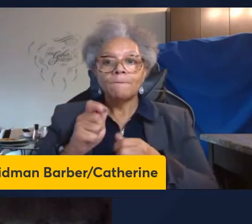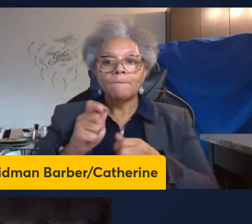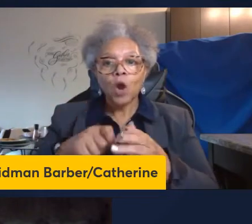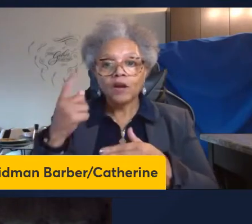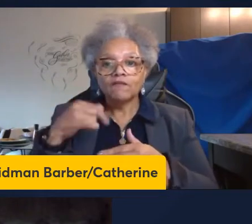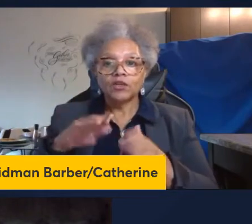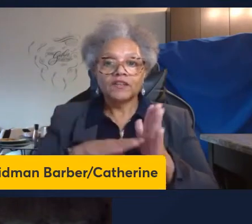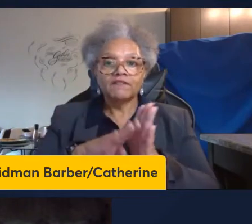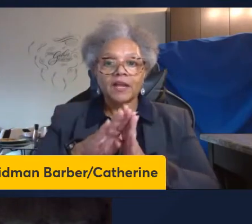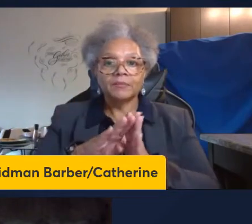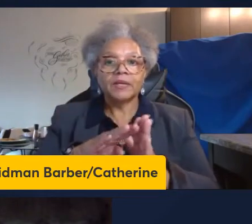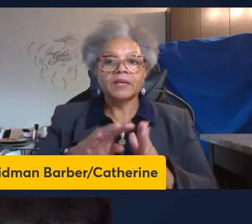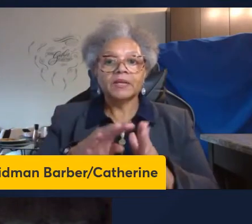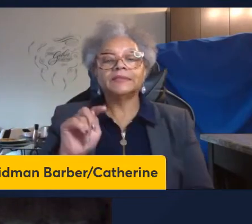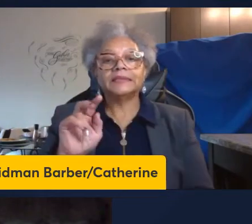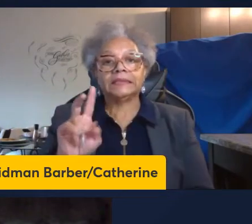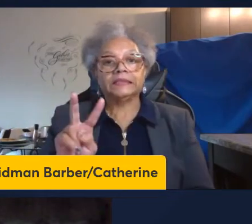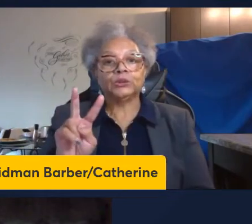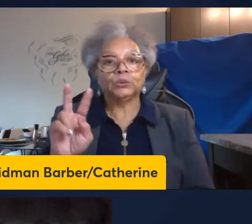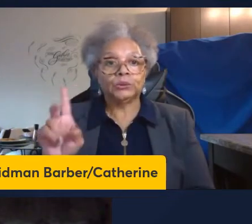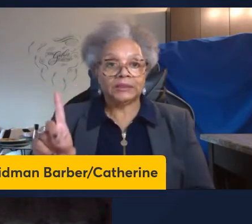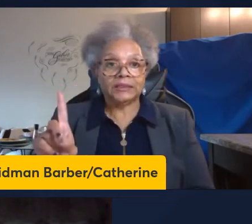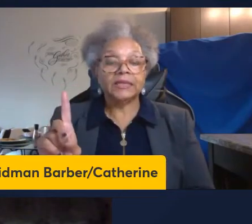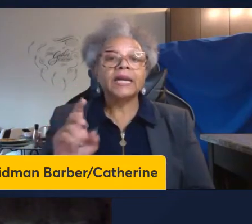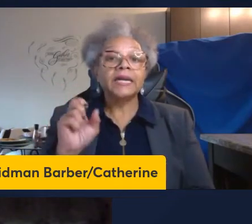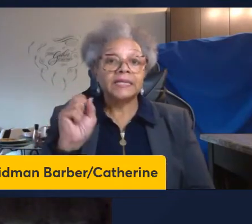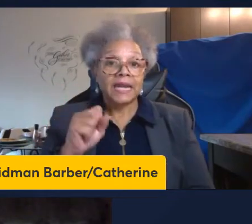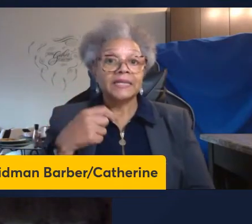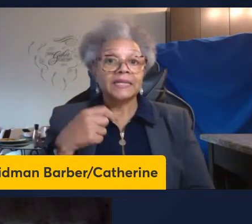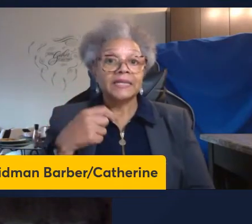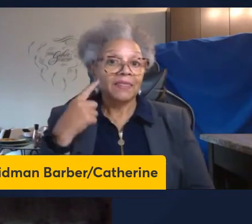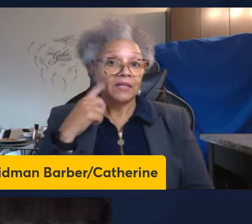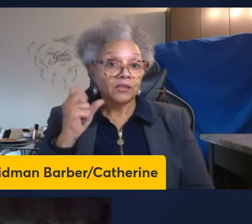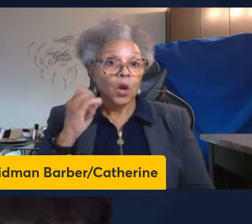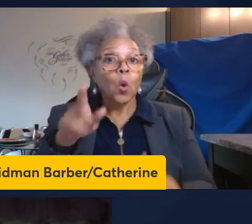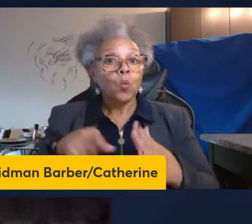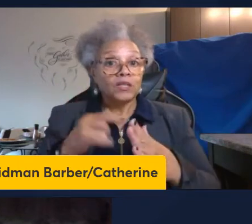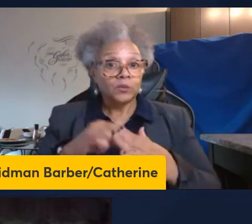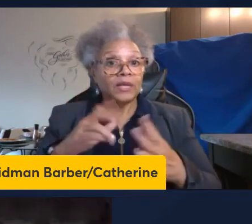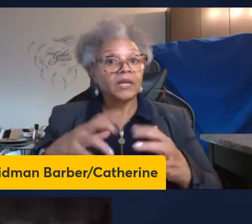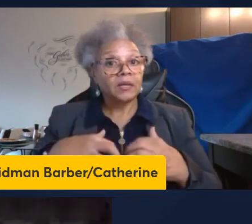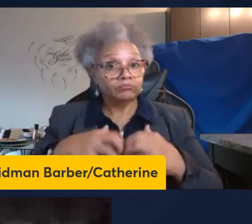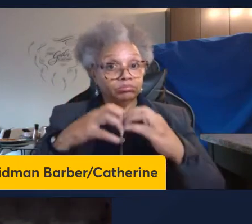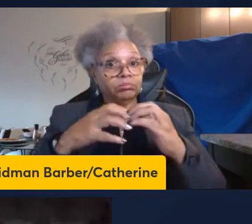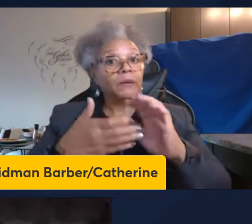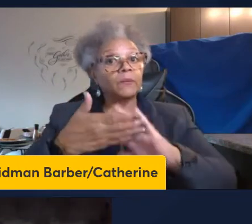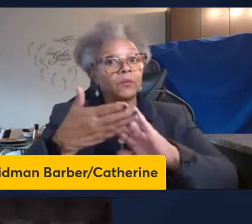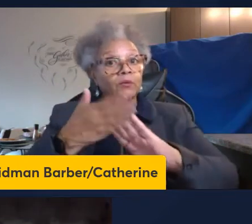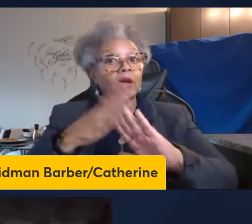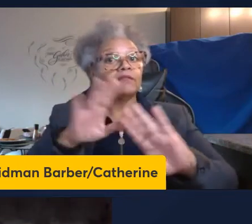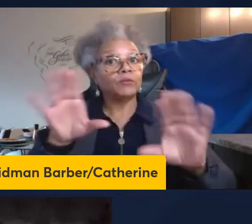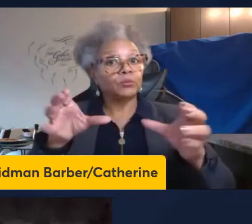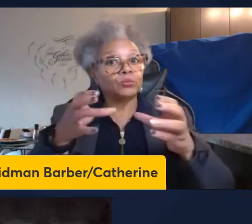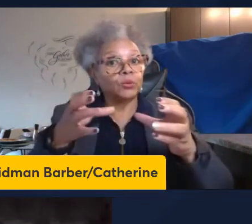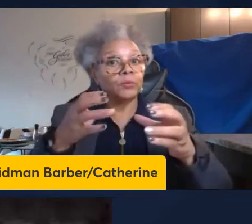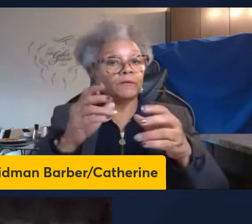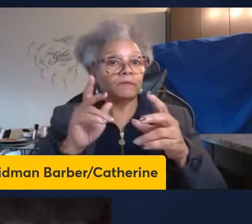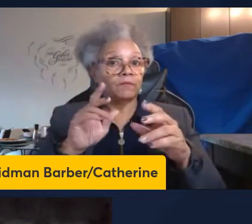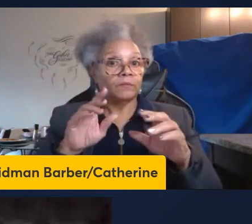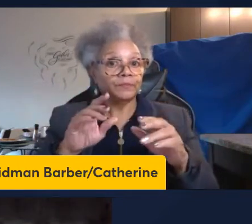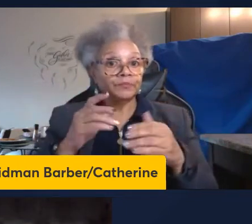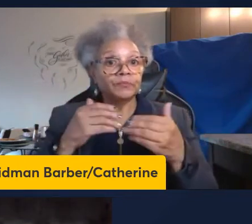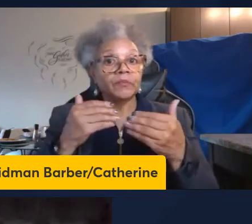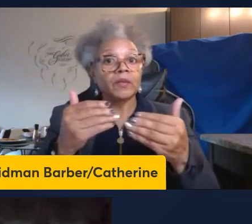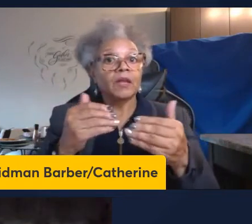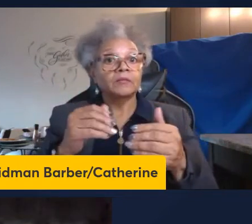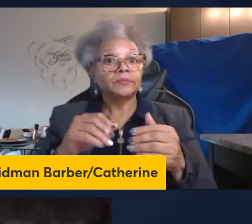things we're really interested in is doing is that once we get this lipid array up and running, we actually have a cohort of people who we have followed over time and have all their serum